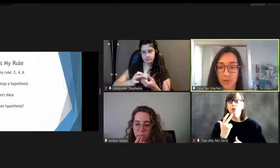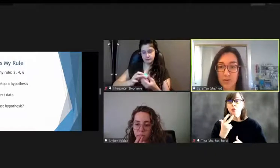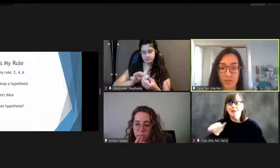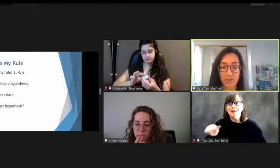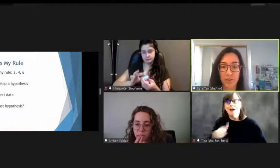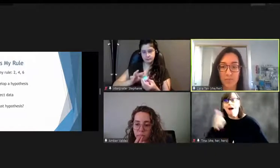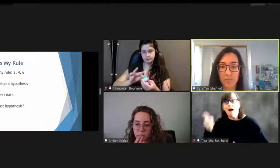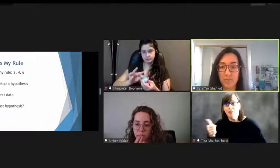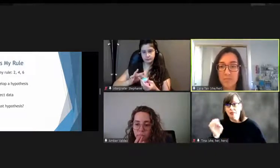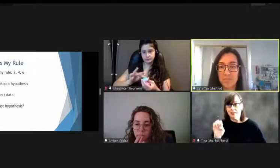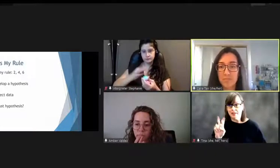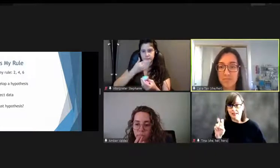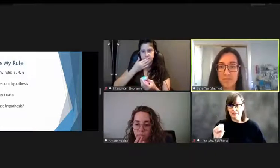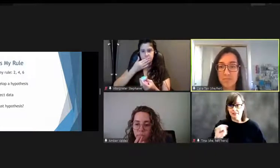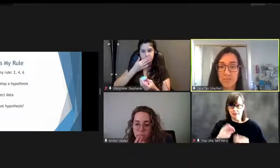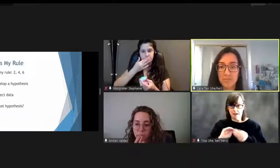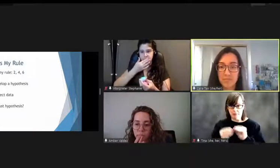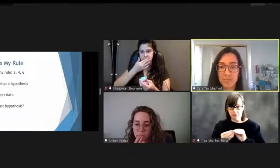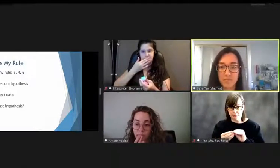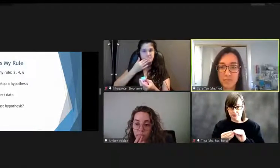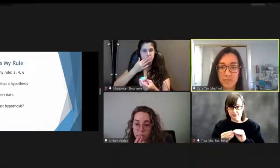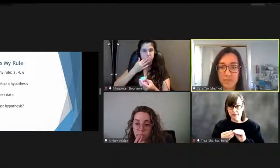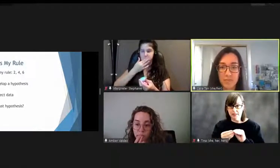will tell you yes or no.